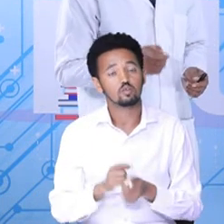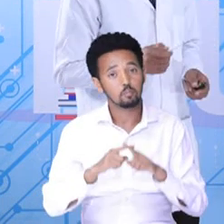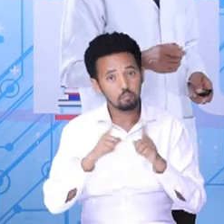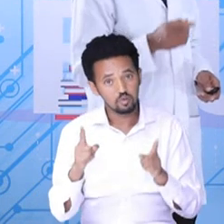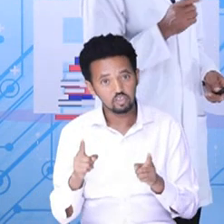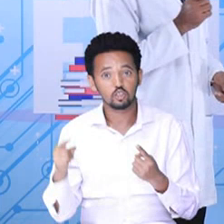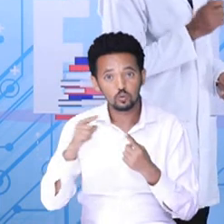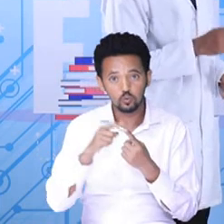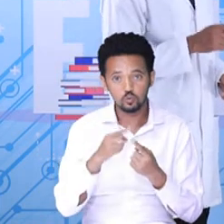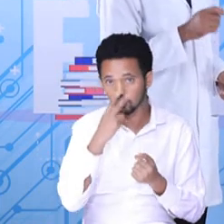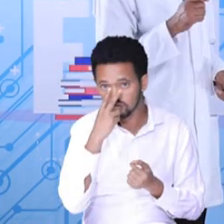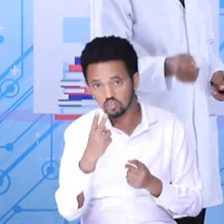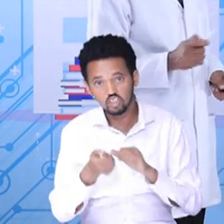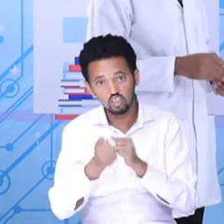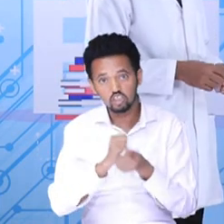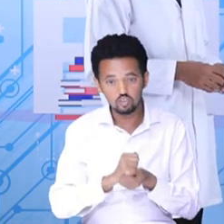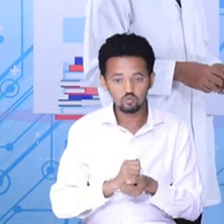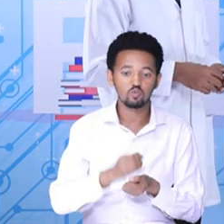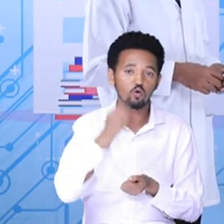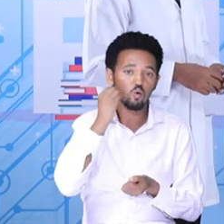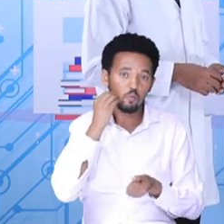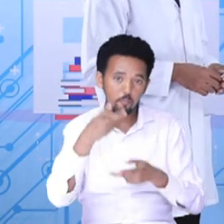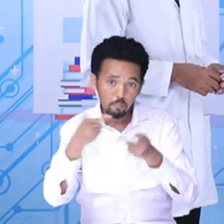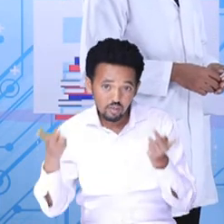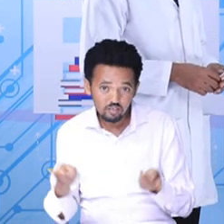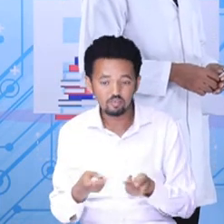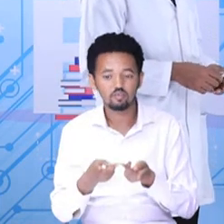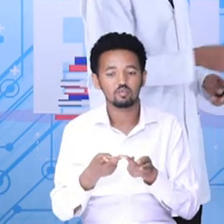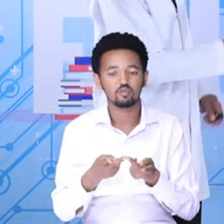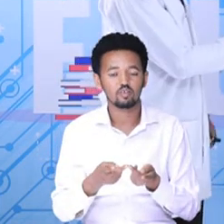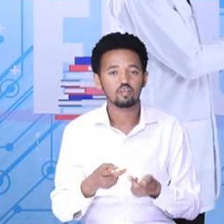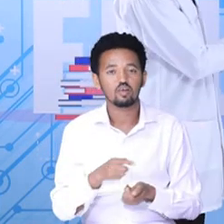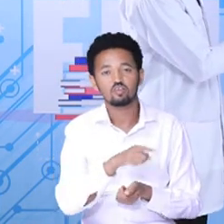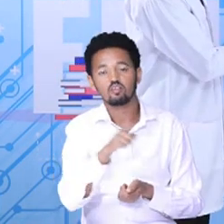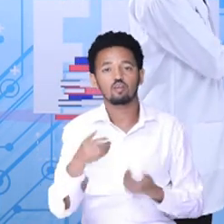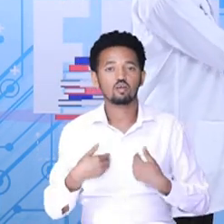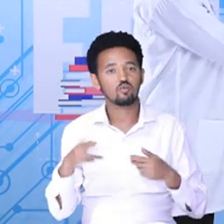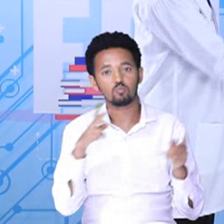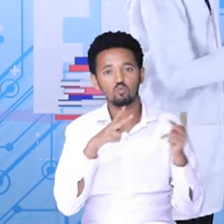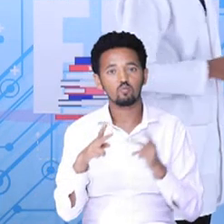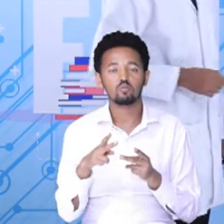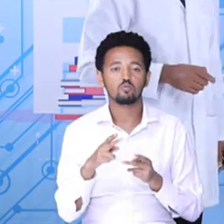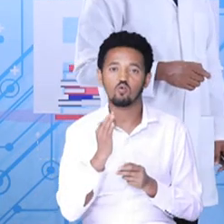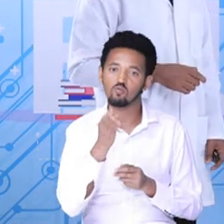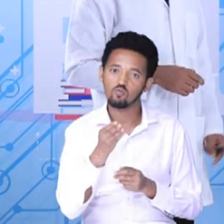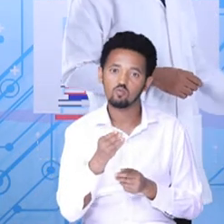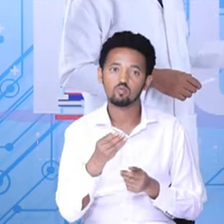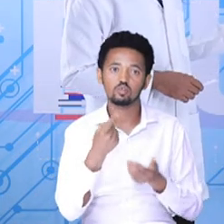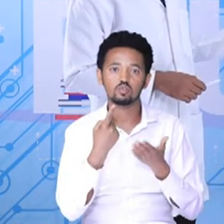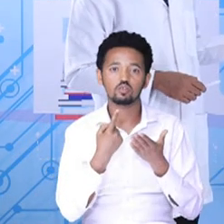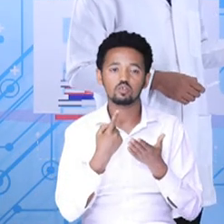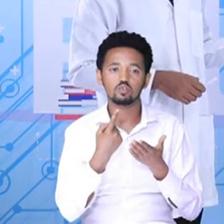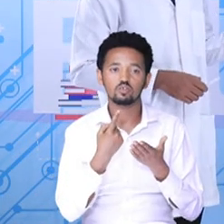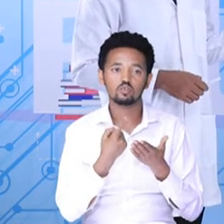But due to their changing of home places, they have a problem of this one. What